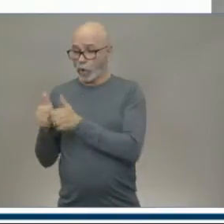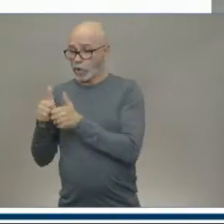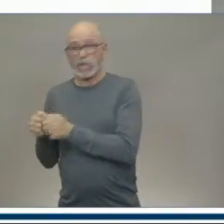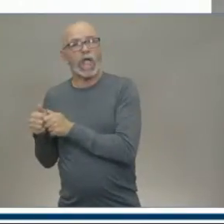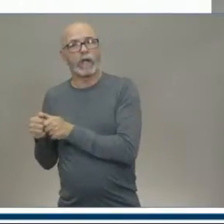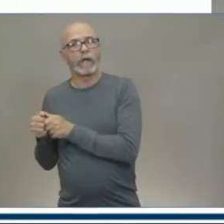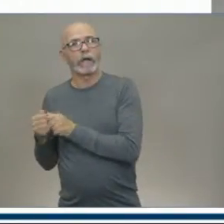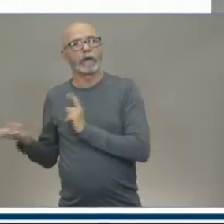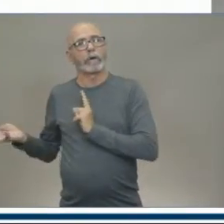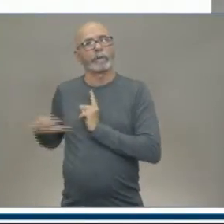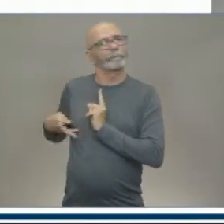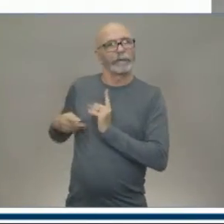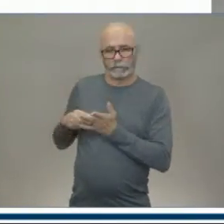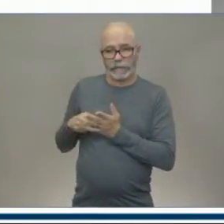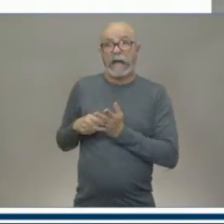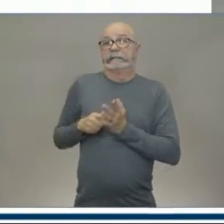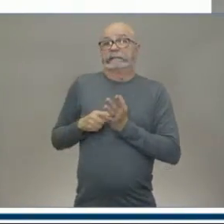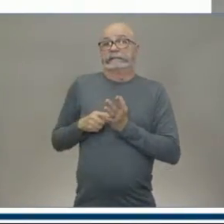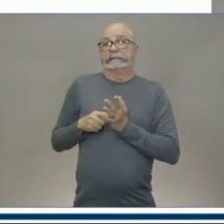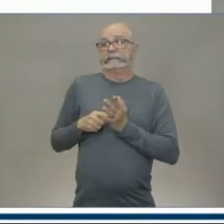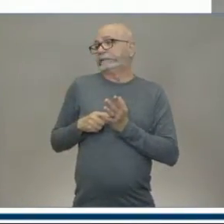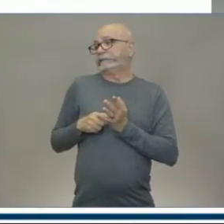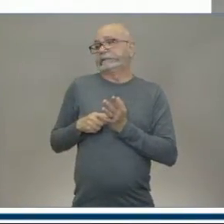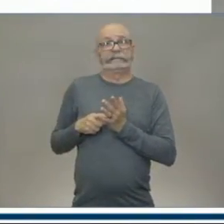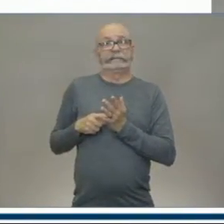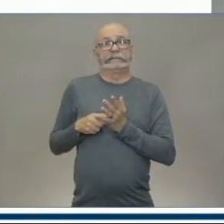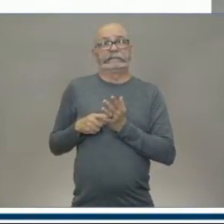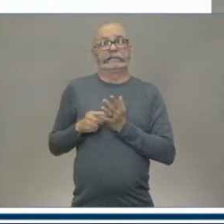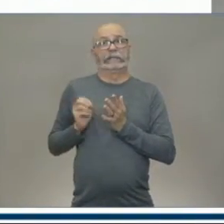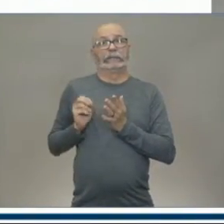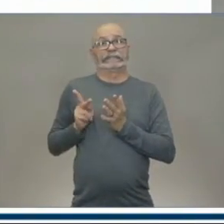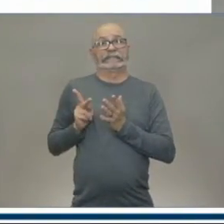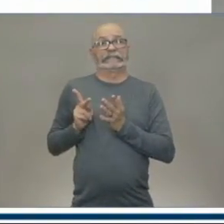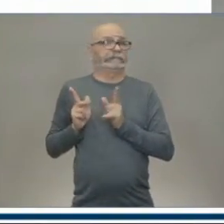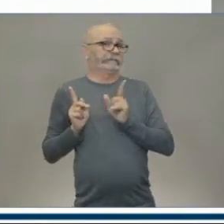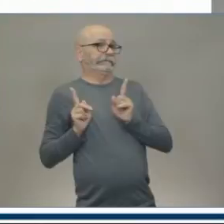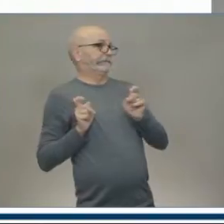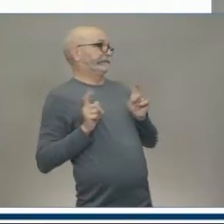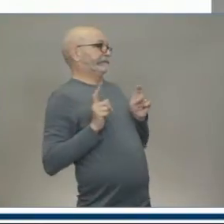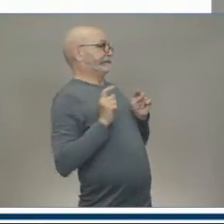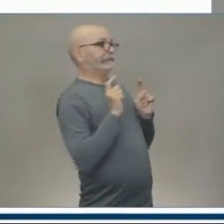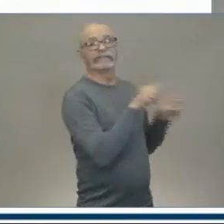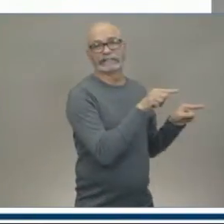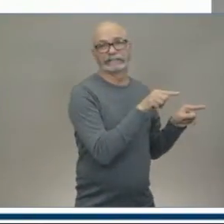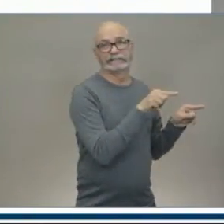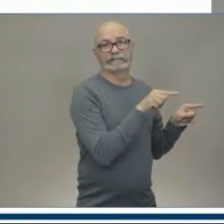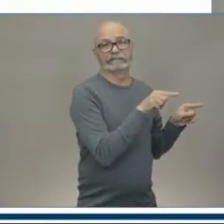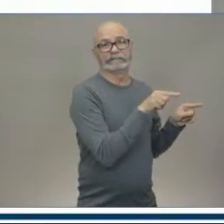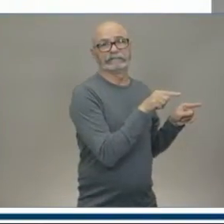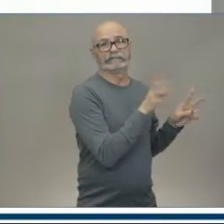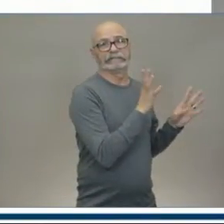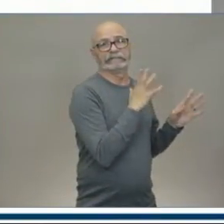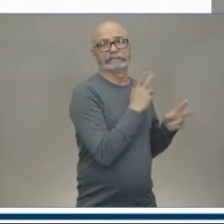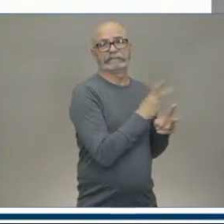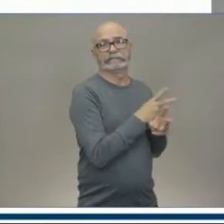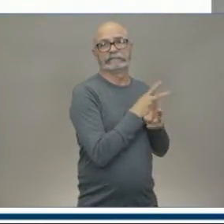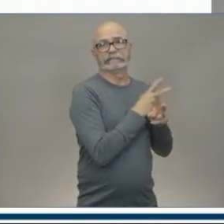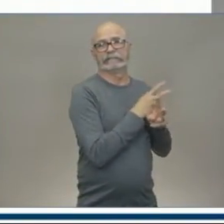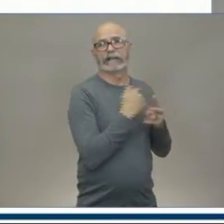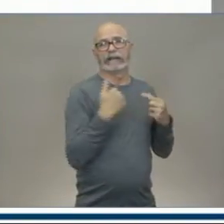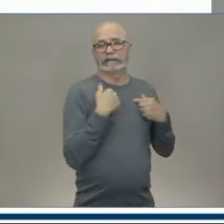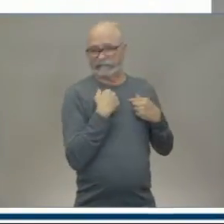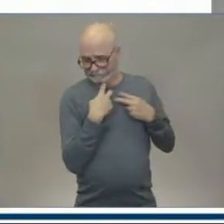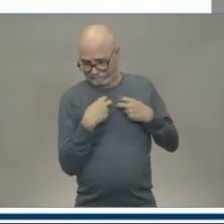their awareness and strengthen their resolve to practice COVID safety as well as to monitor their health very